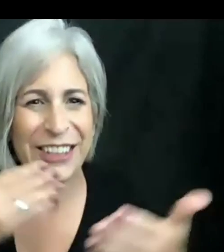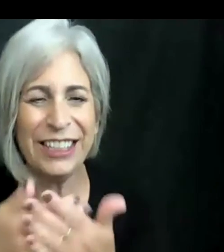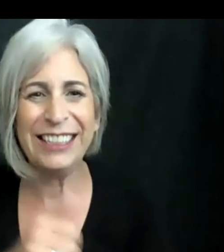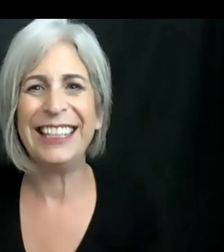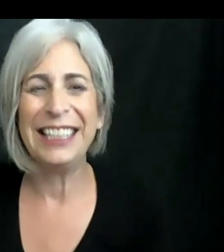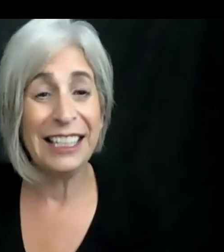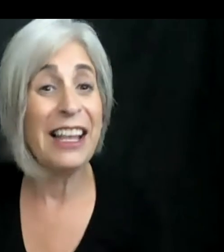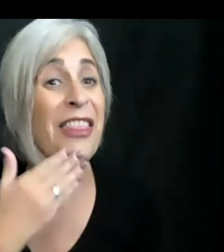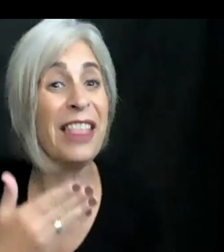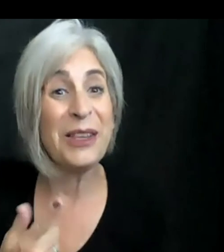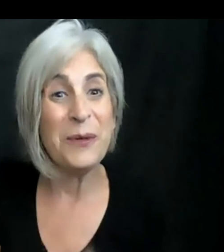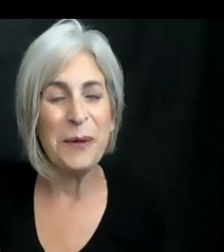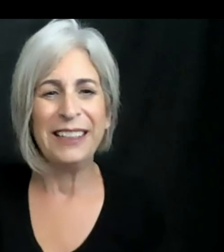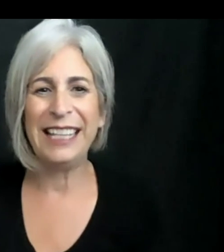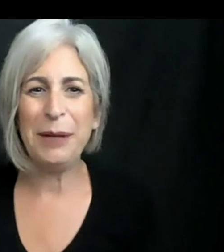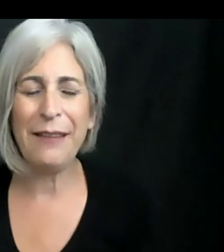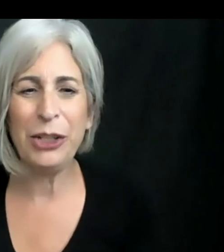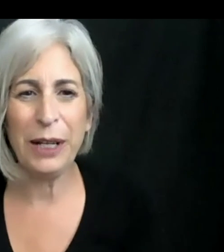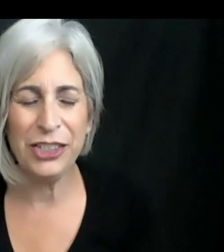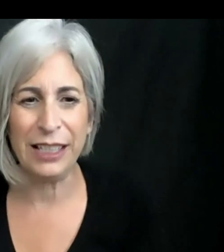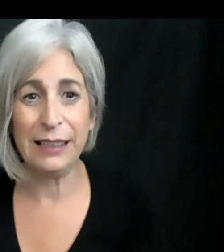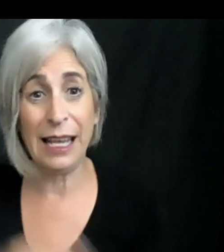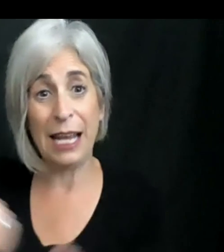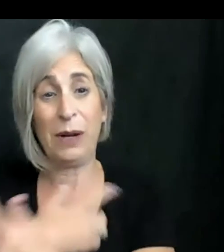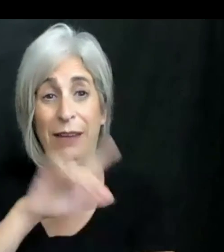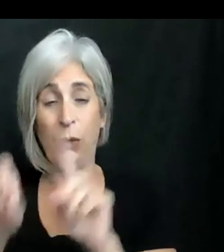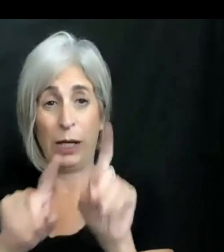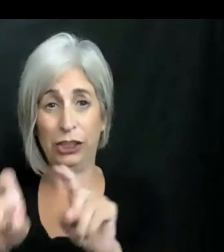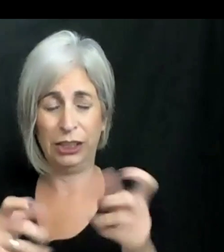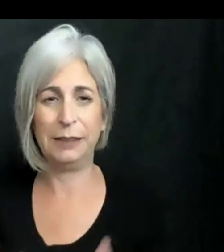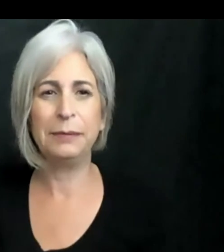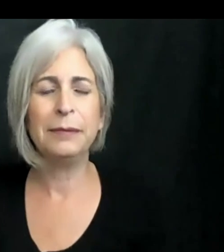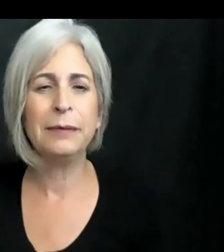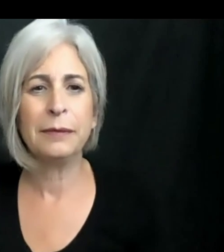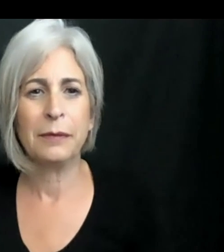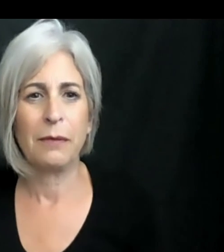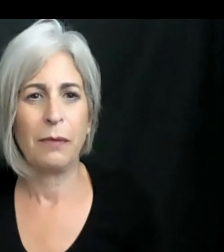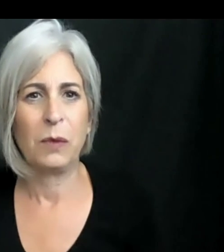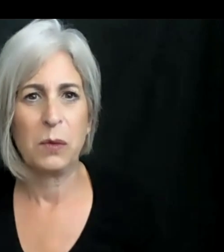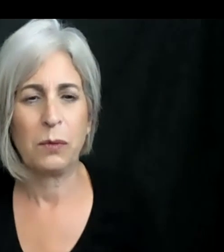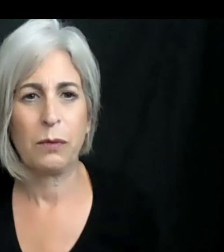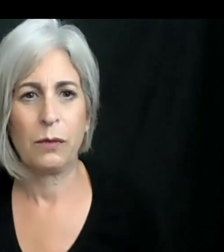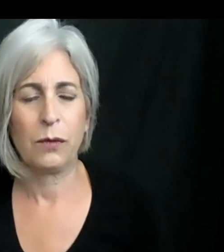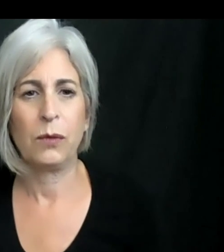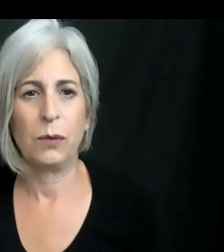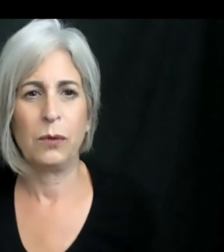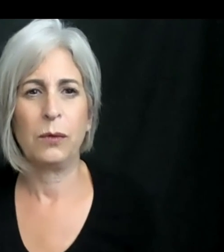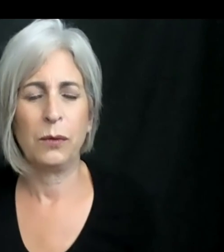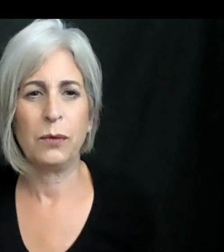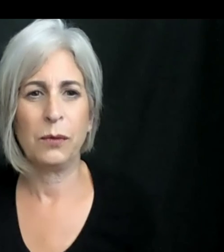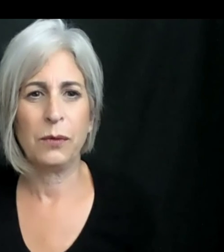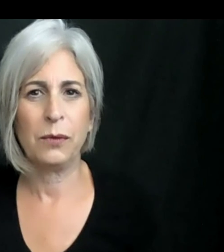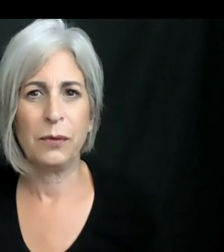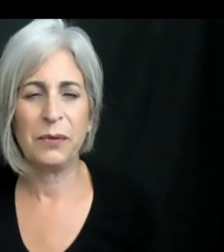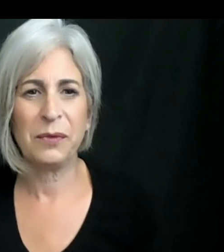thank you, Mark. does anybody have any questions? Yeah, so we have a great question from